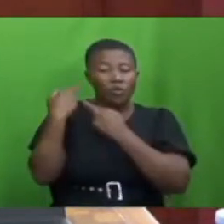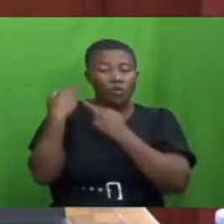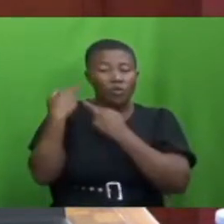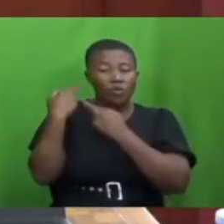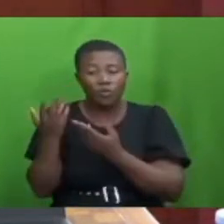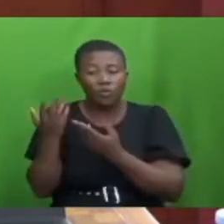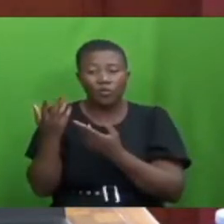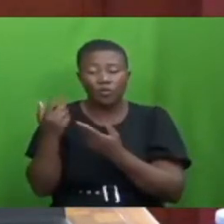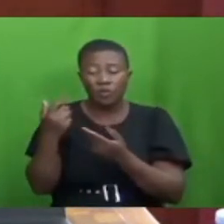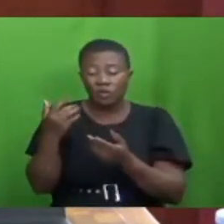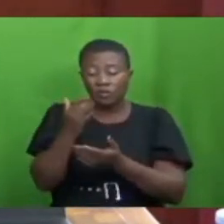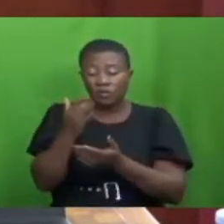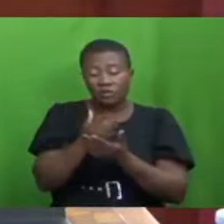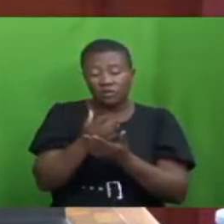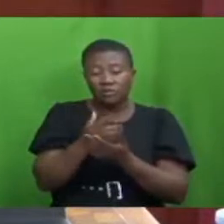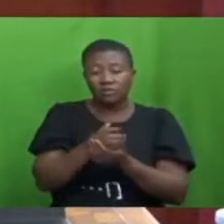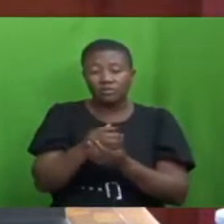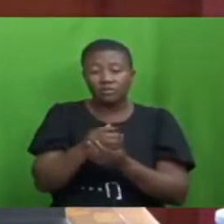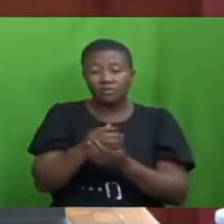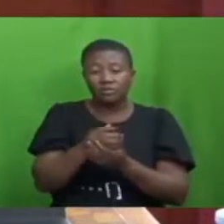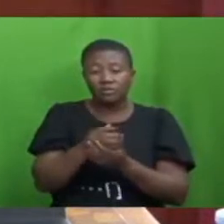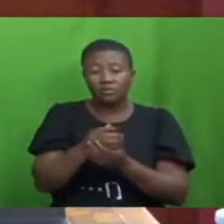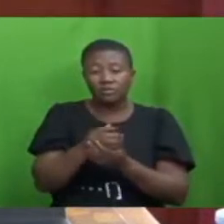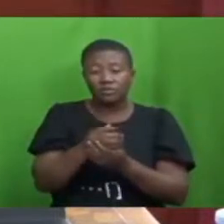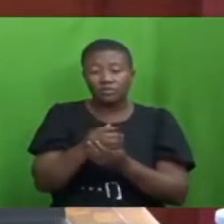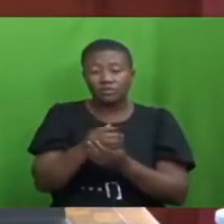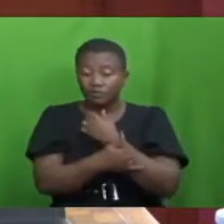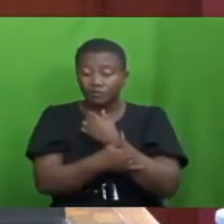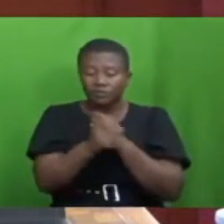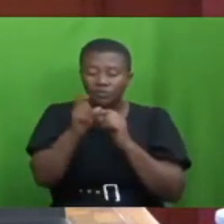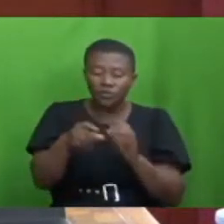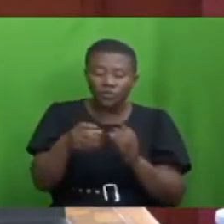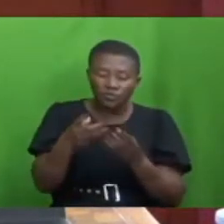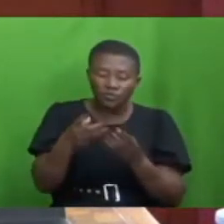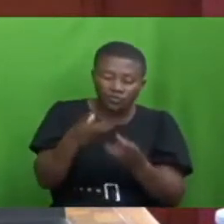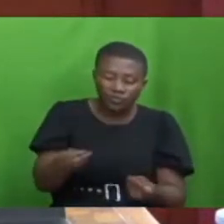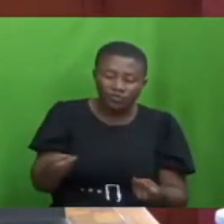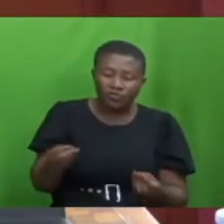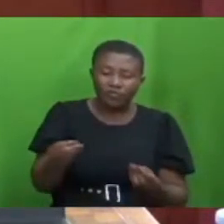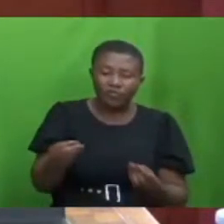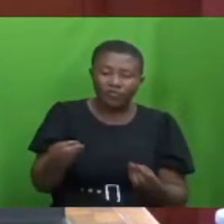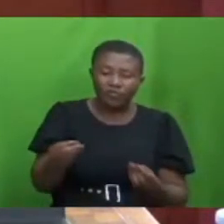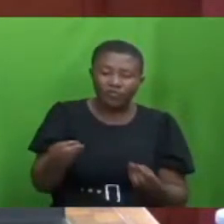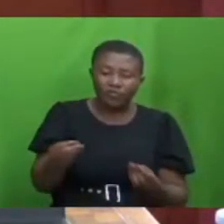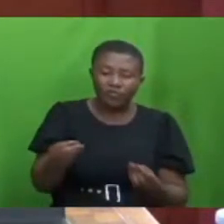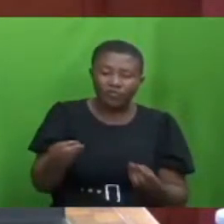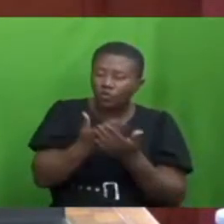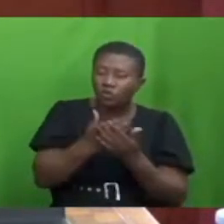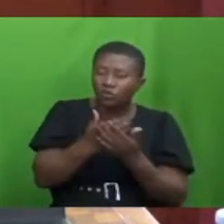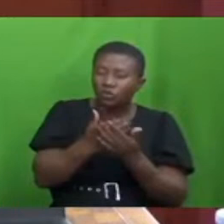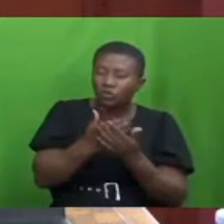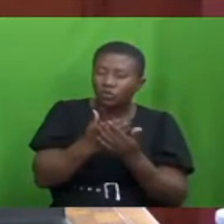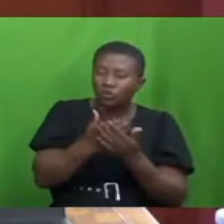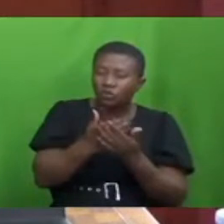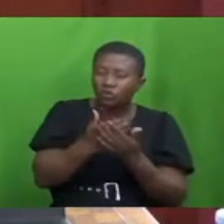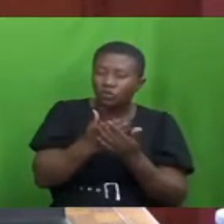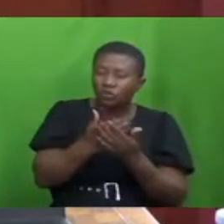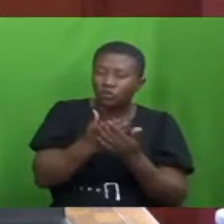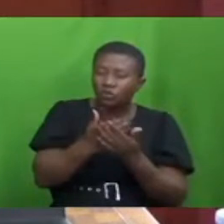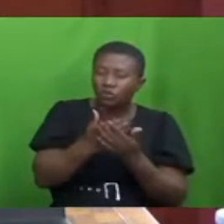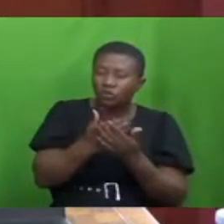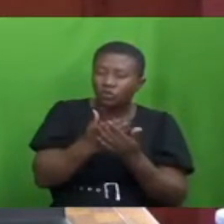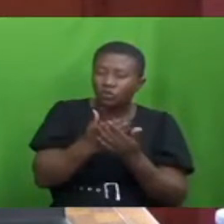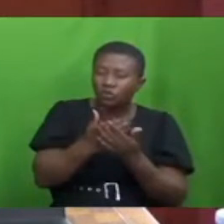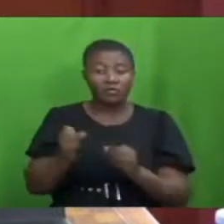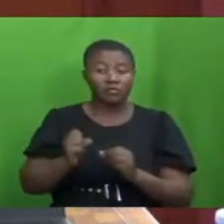Mr. Speaker, including myself, have indeed been battered and bruised and broken in this past year, but we as a country